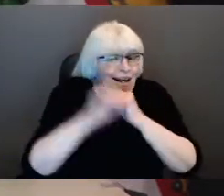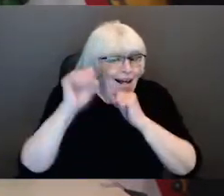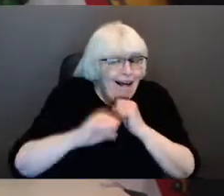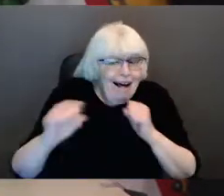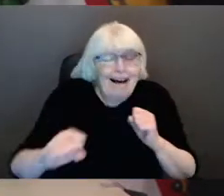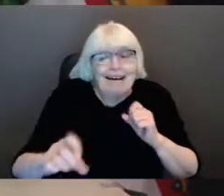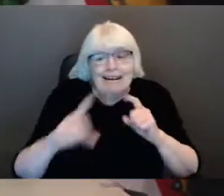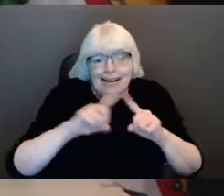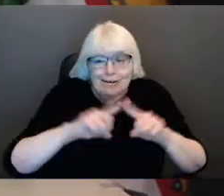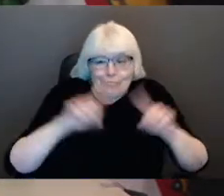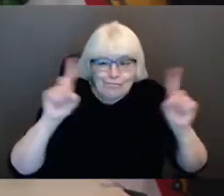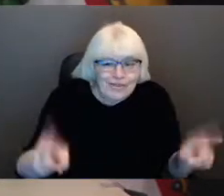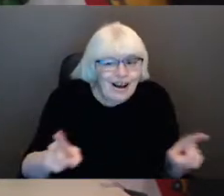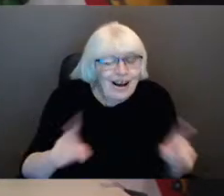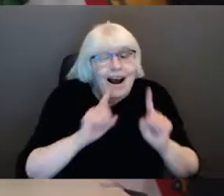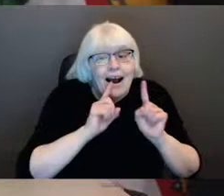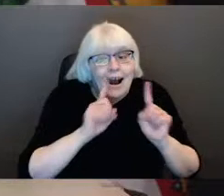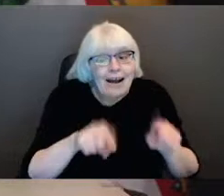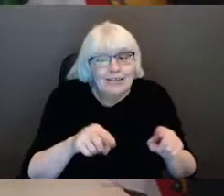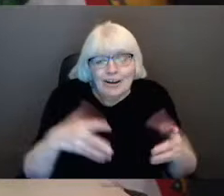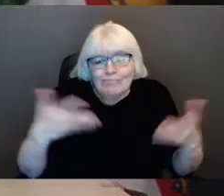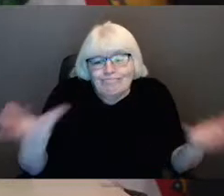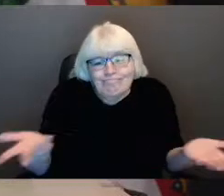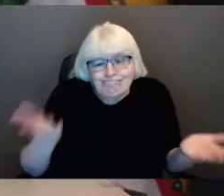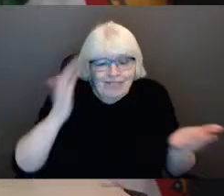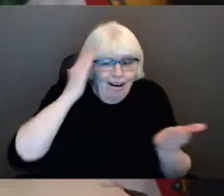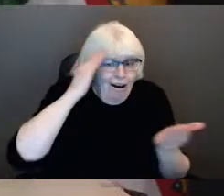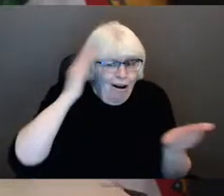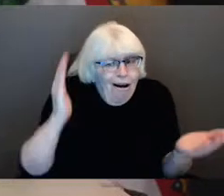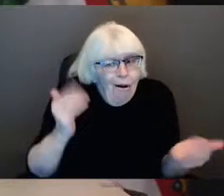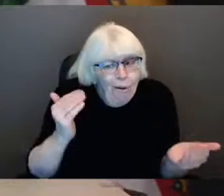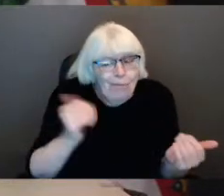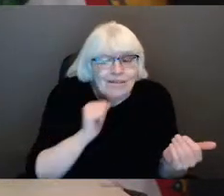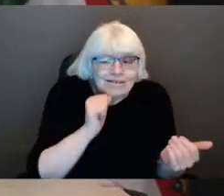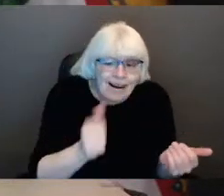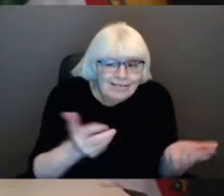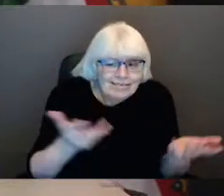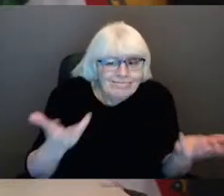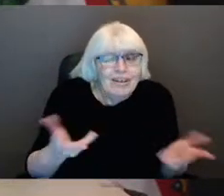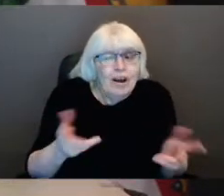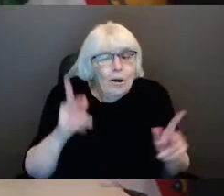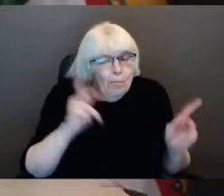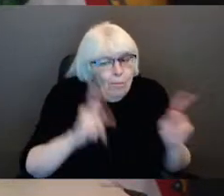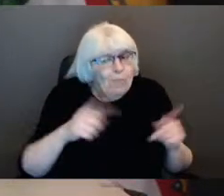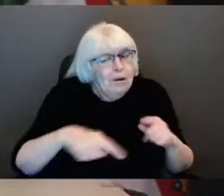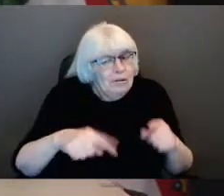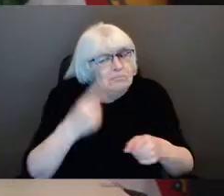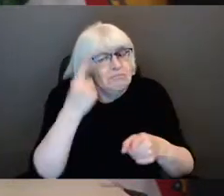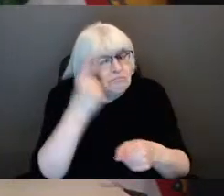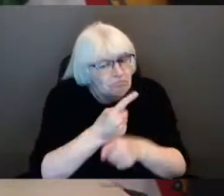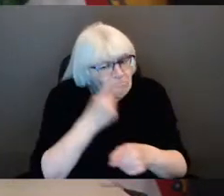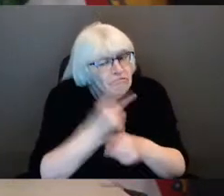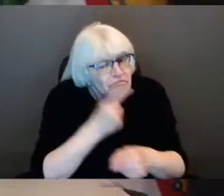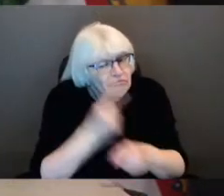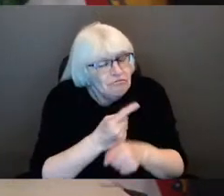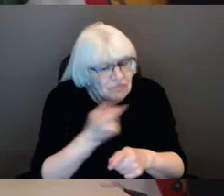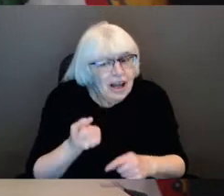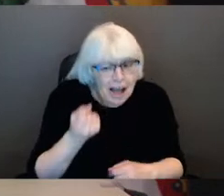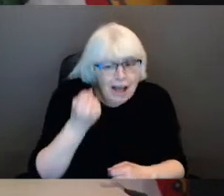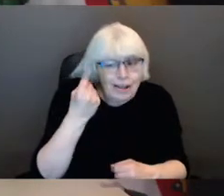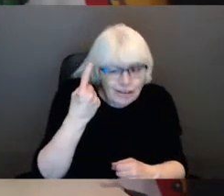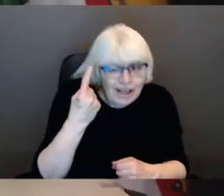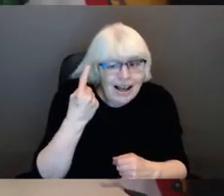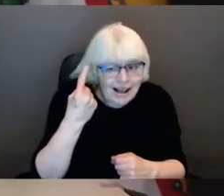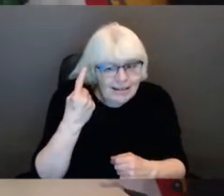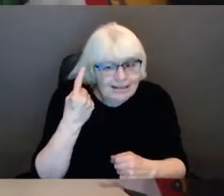know. I hope not. I think most people are reasonable. Most people understand. And the fact that we've had 94%